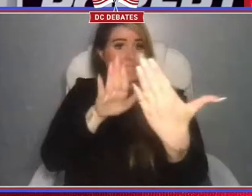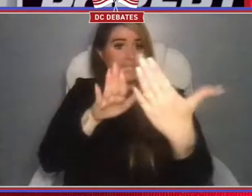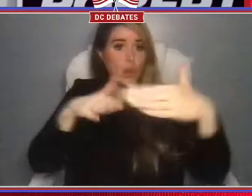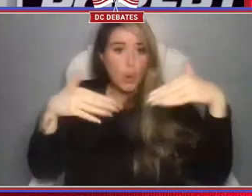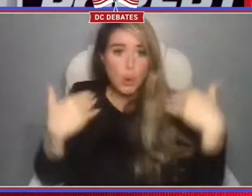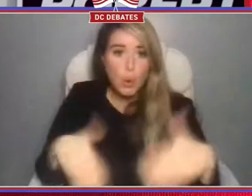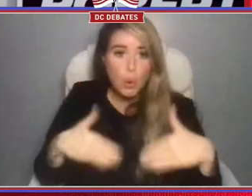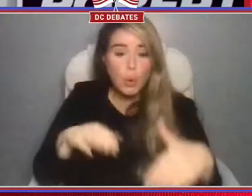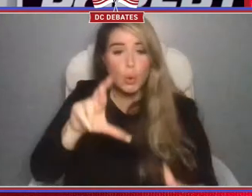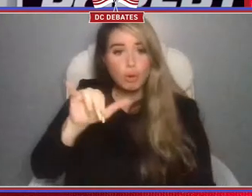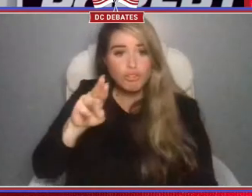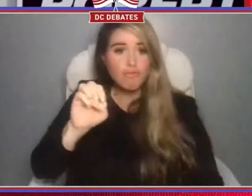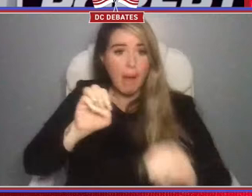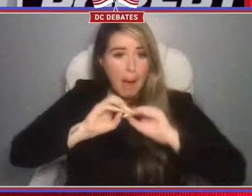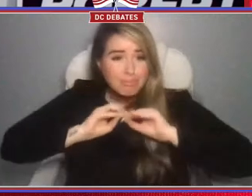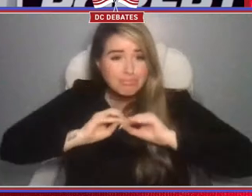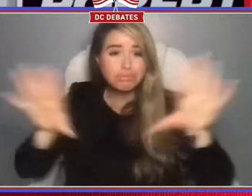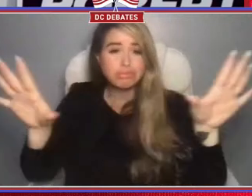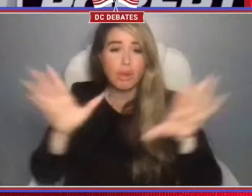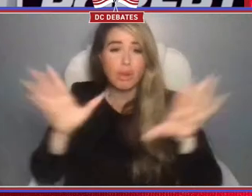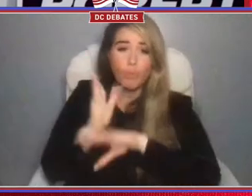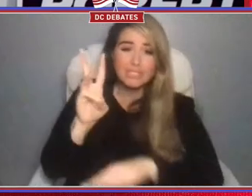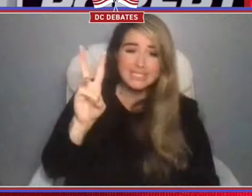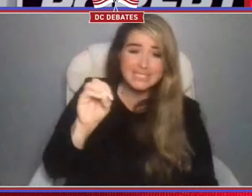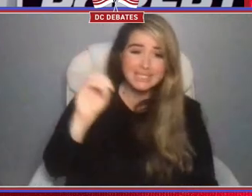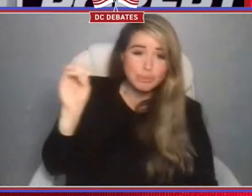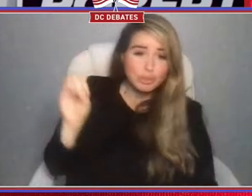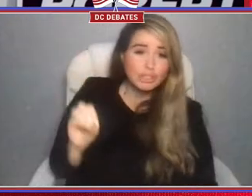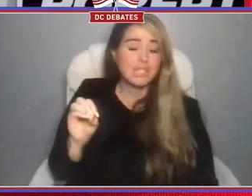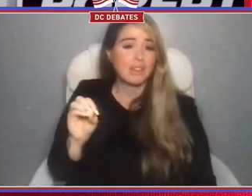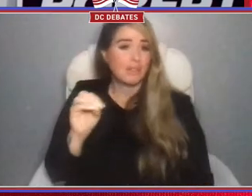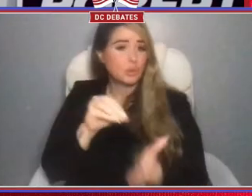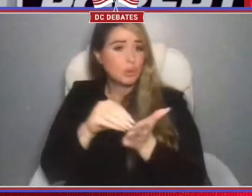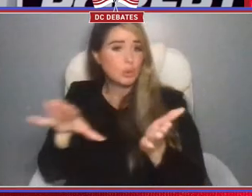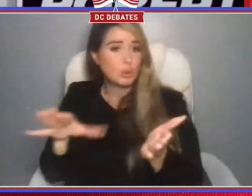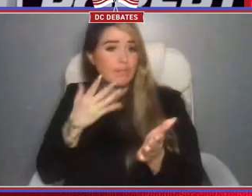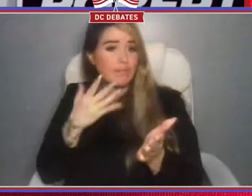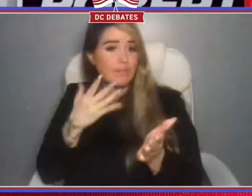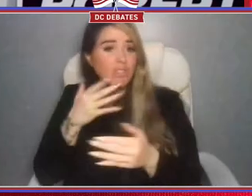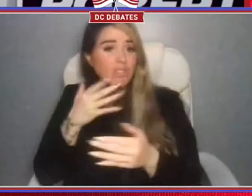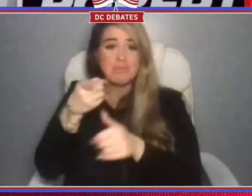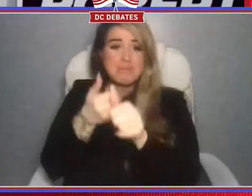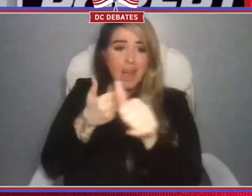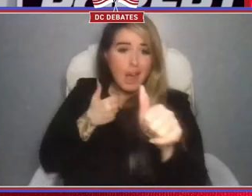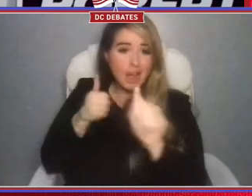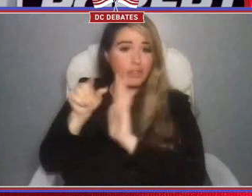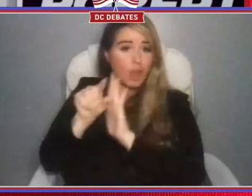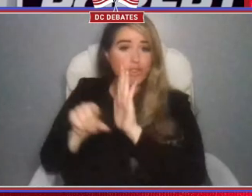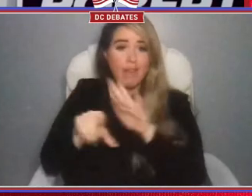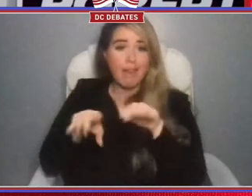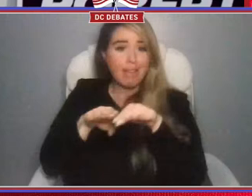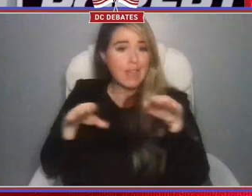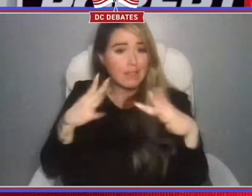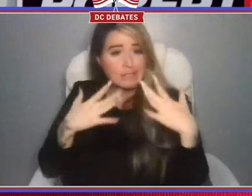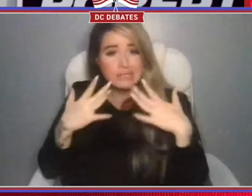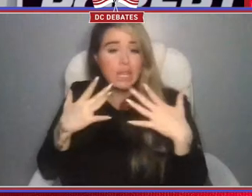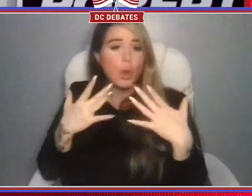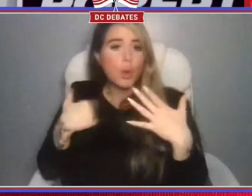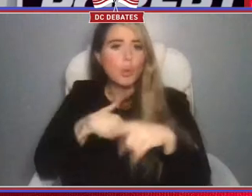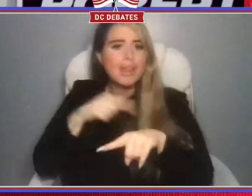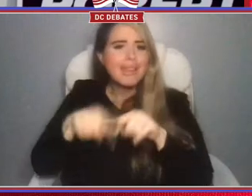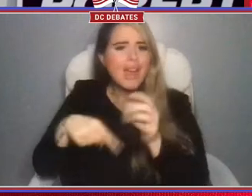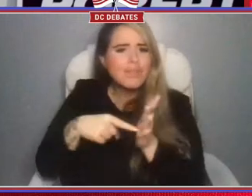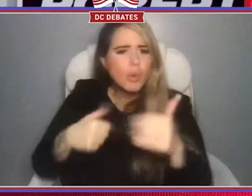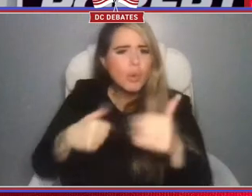Over 60% of students of color are behind grade level, and people can't afford to live in our city. We don't need